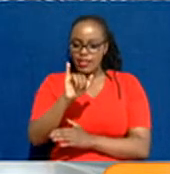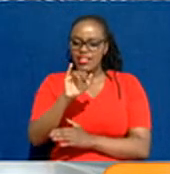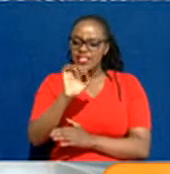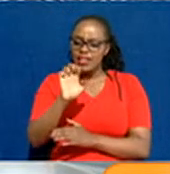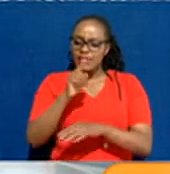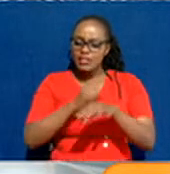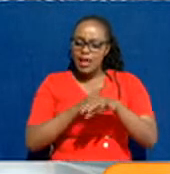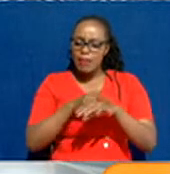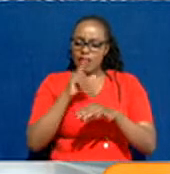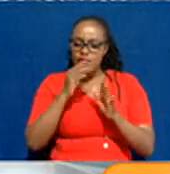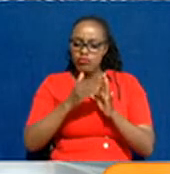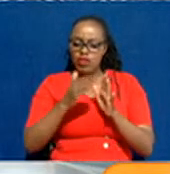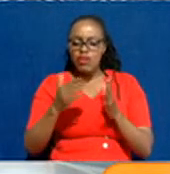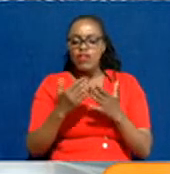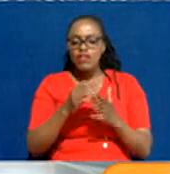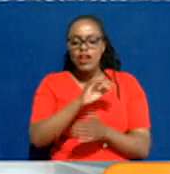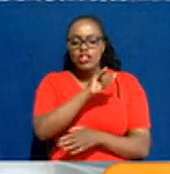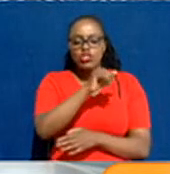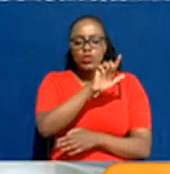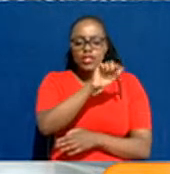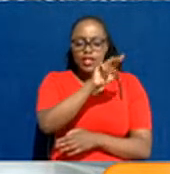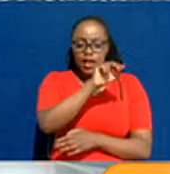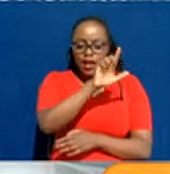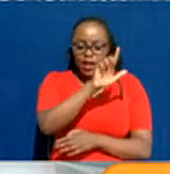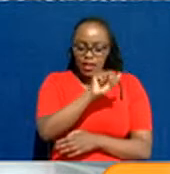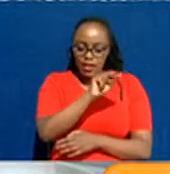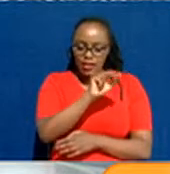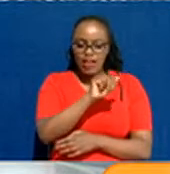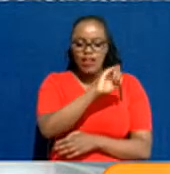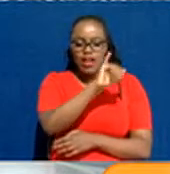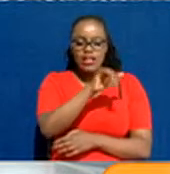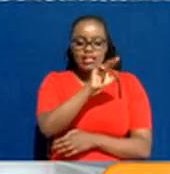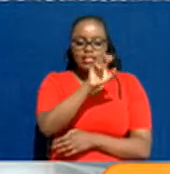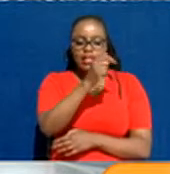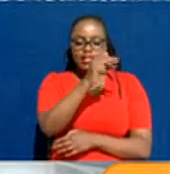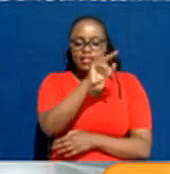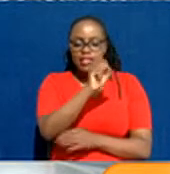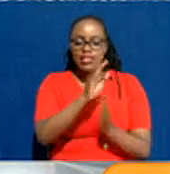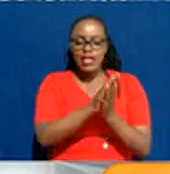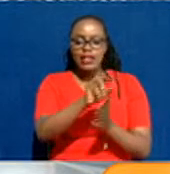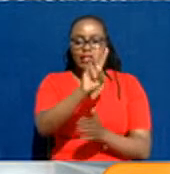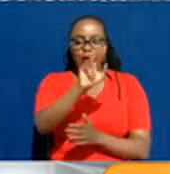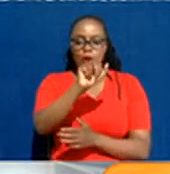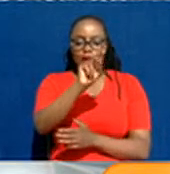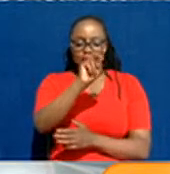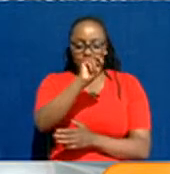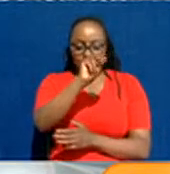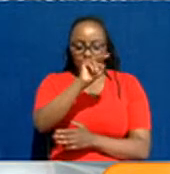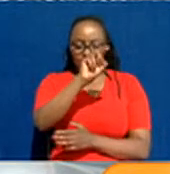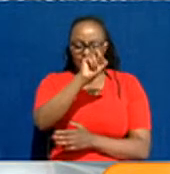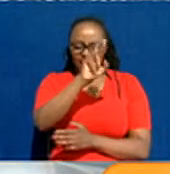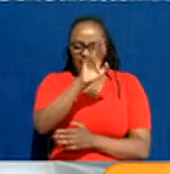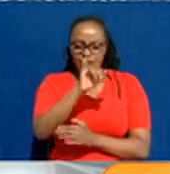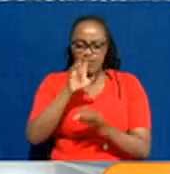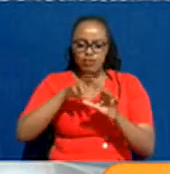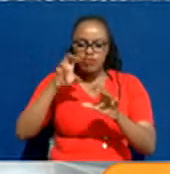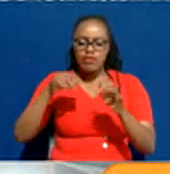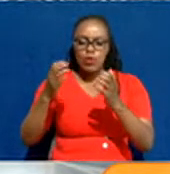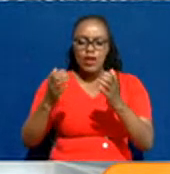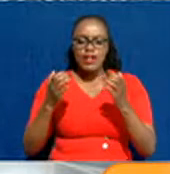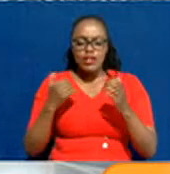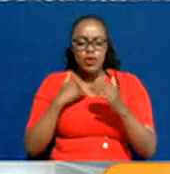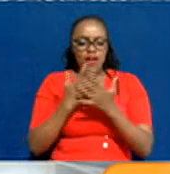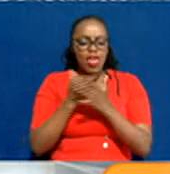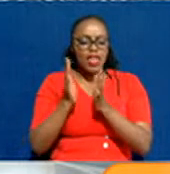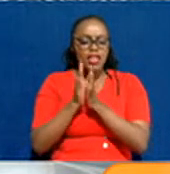and the trio of Juliana Cherera, Francis Wanderi and Justus Nyang’aya, who resigned, said there would be no need to hold